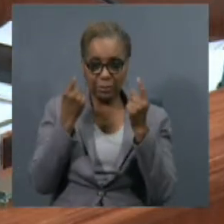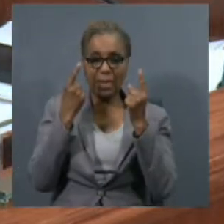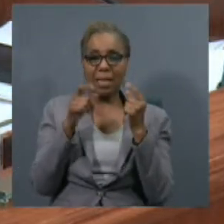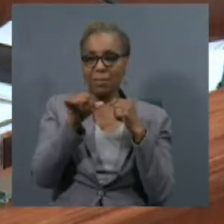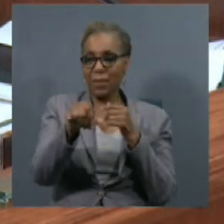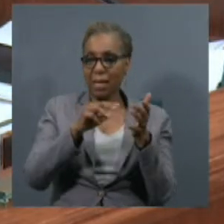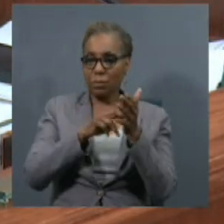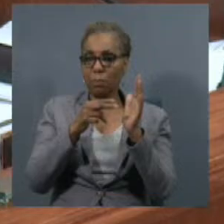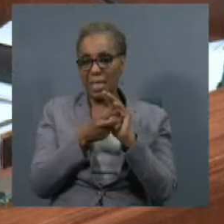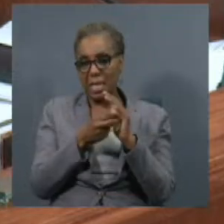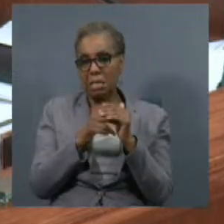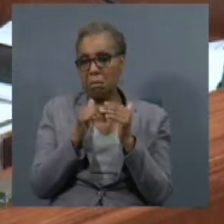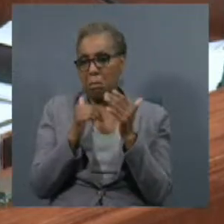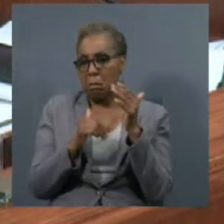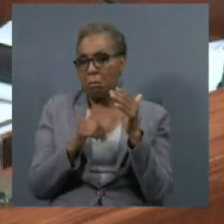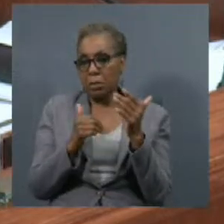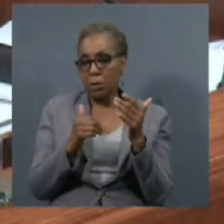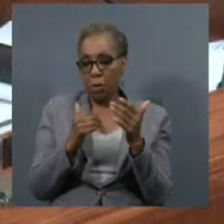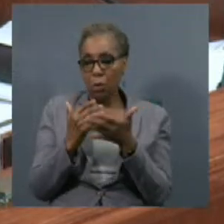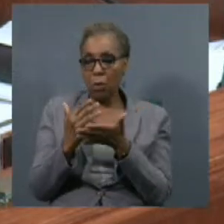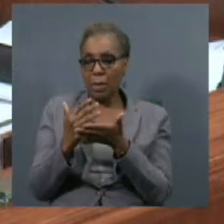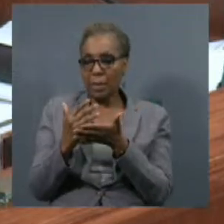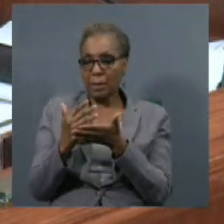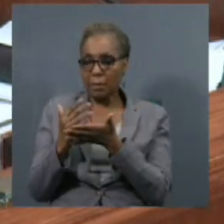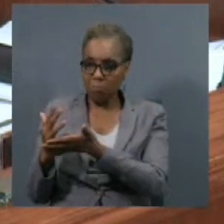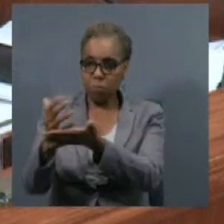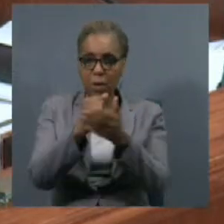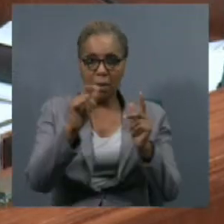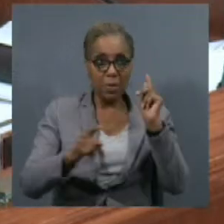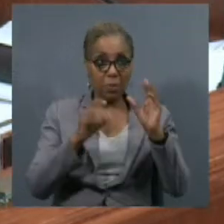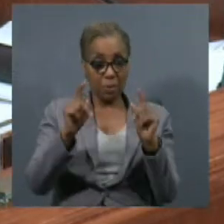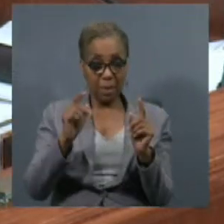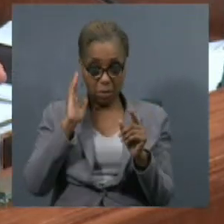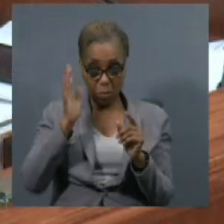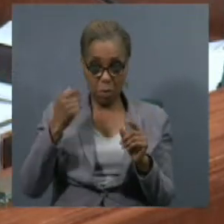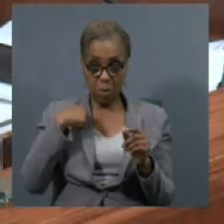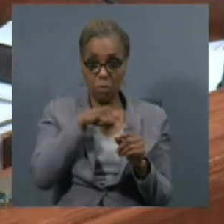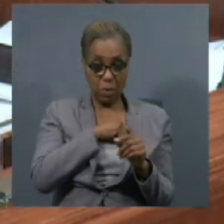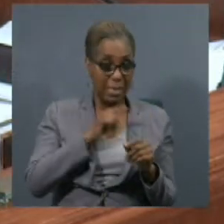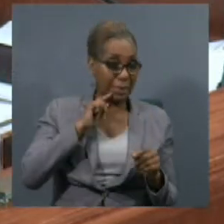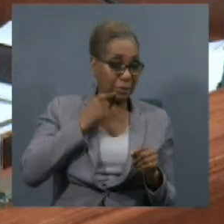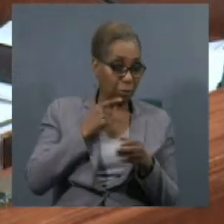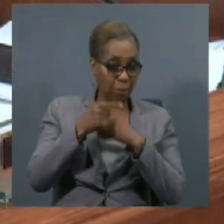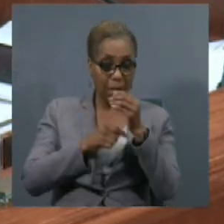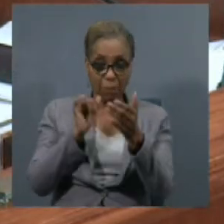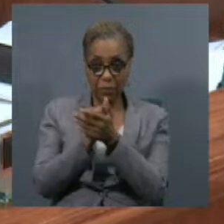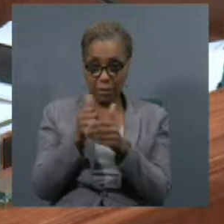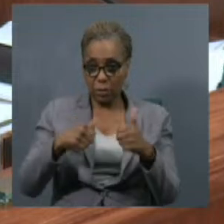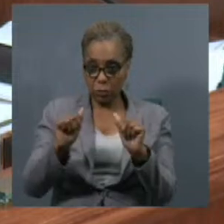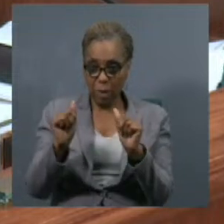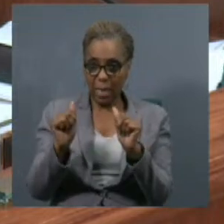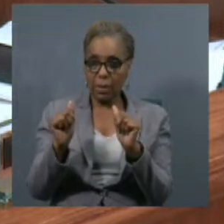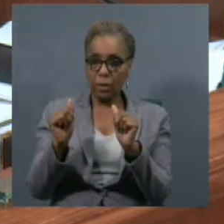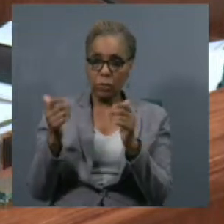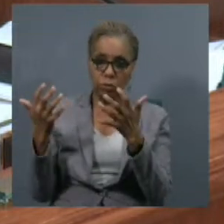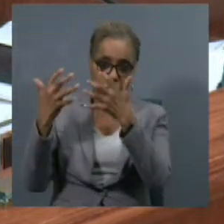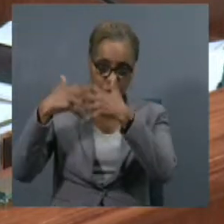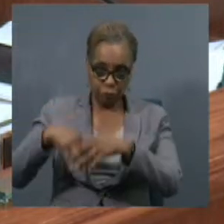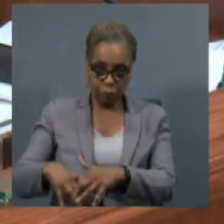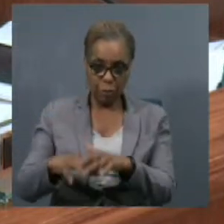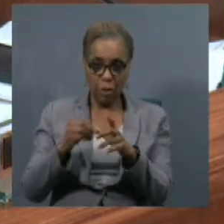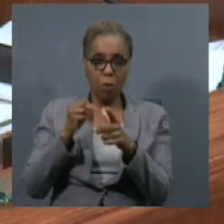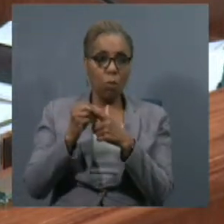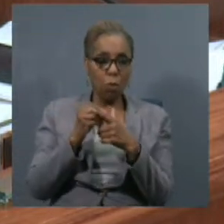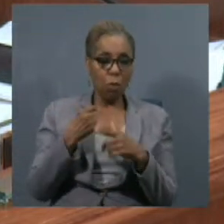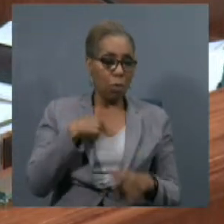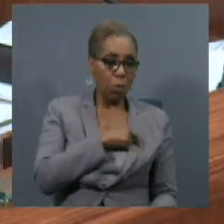that to mean at least getting people together to say, are we going to get serious about this and try to work something out, or